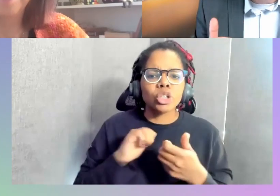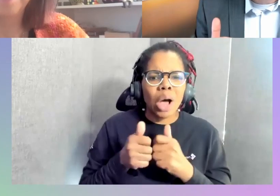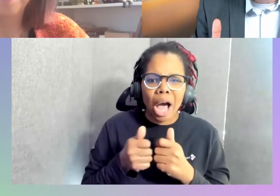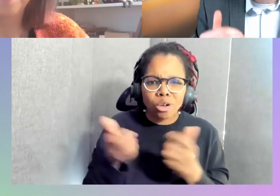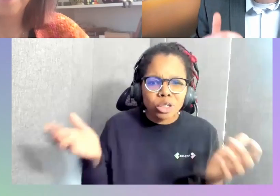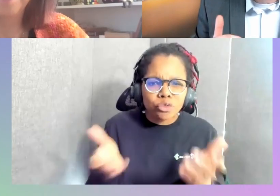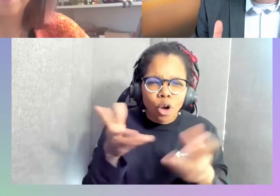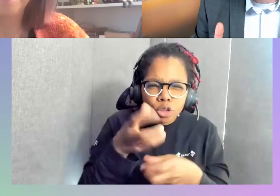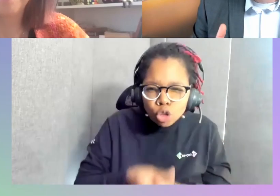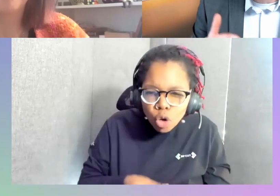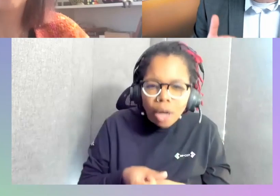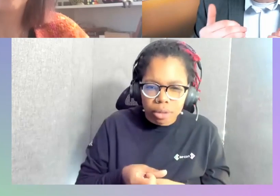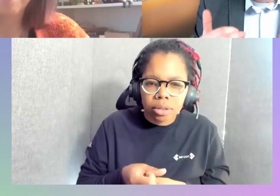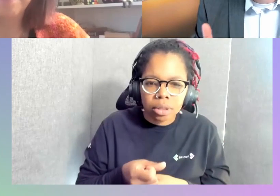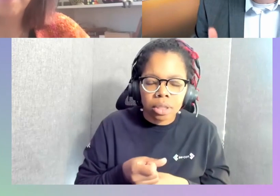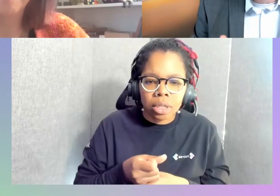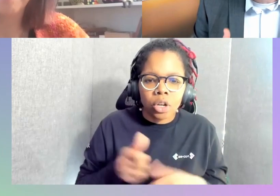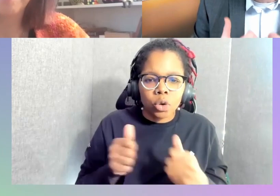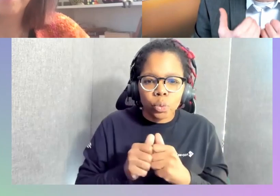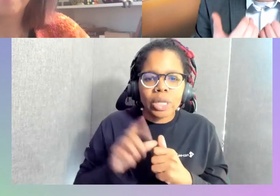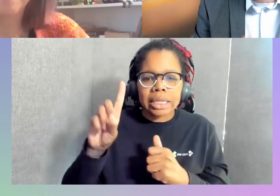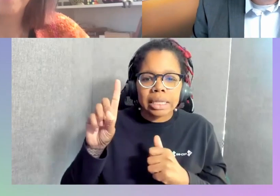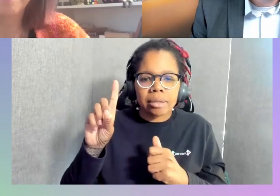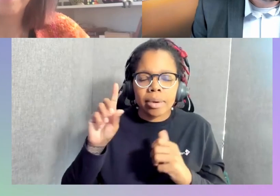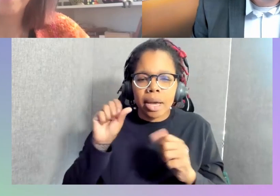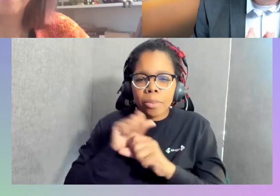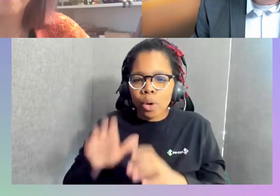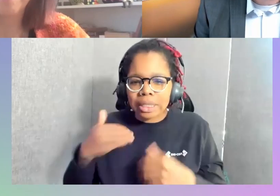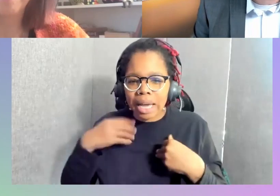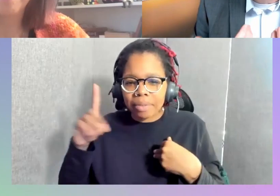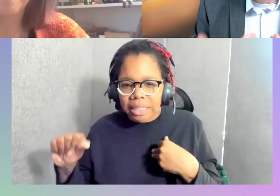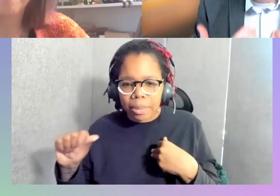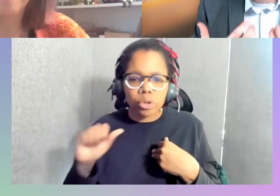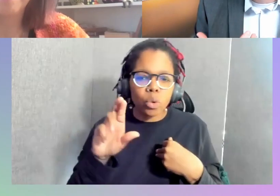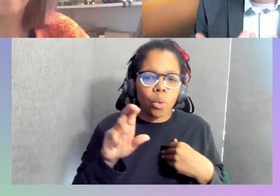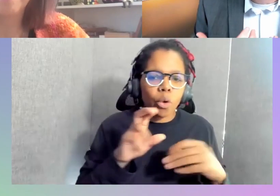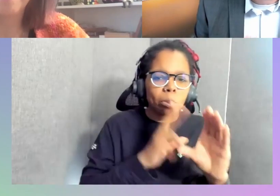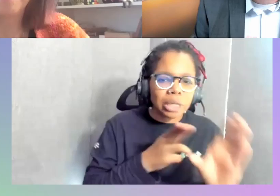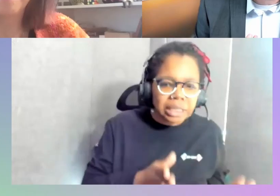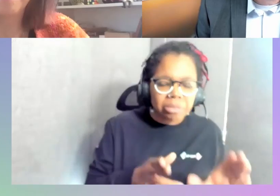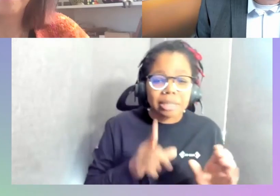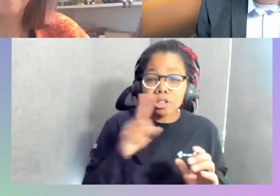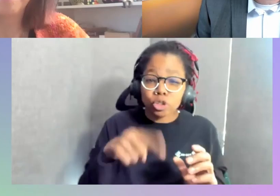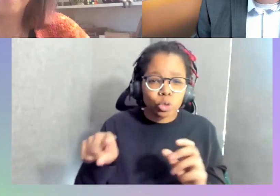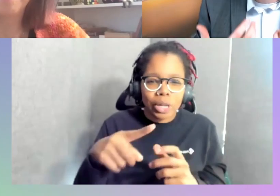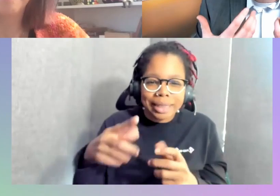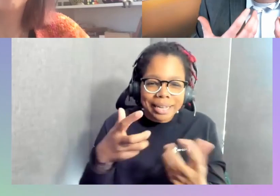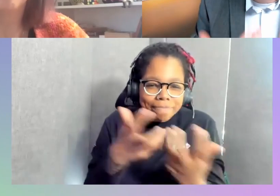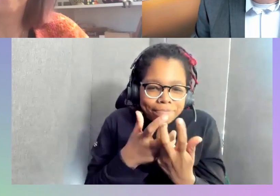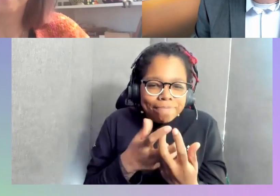that trust among disabled employees or participants so they know they fit in,